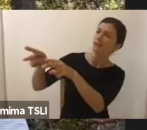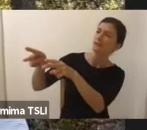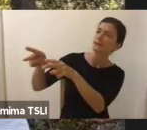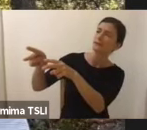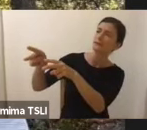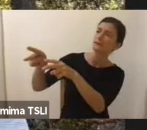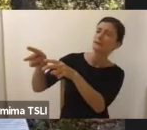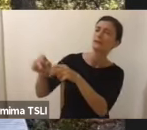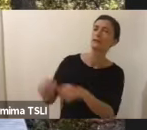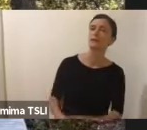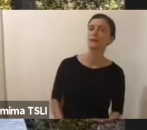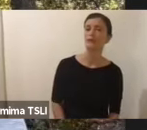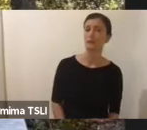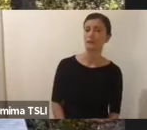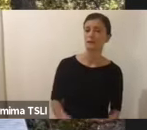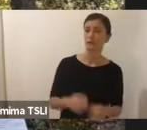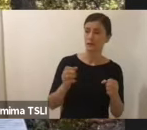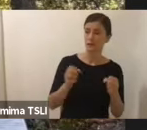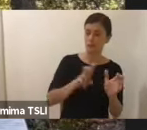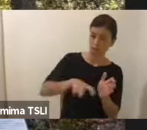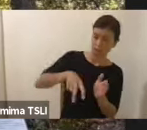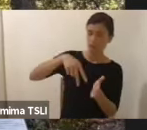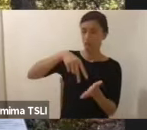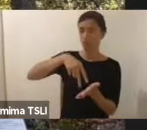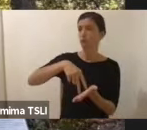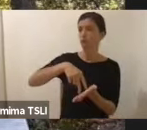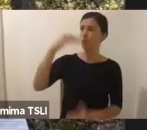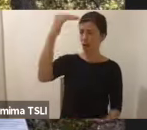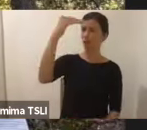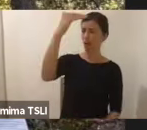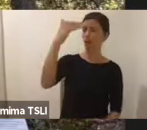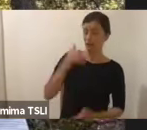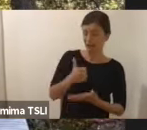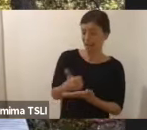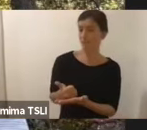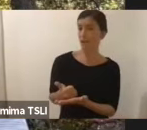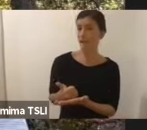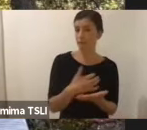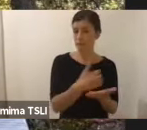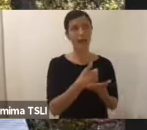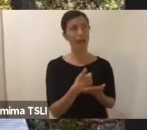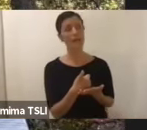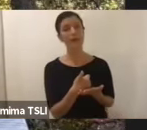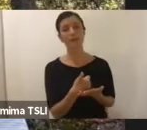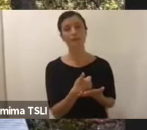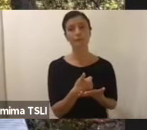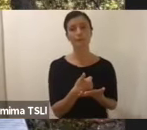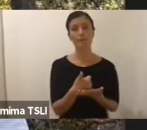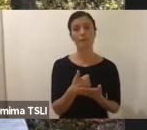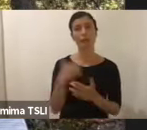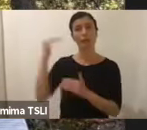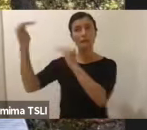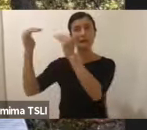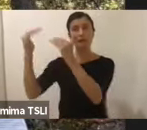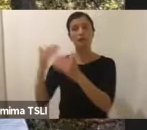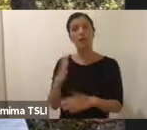yeah she got out of her car to help me she was an adult and these two um teen other older teenagers you know i was